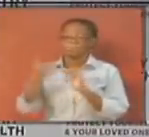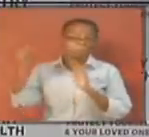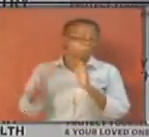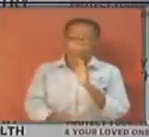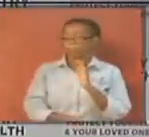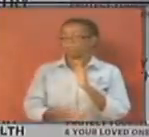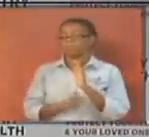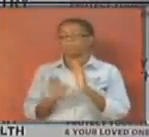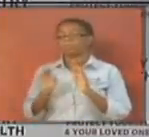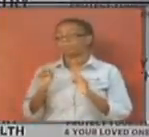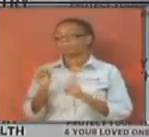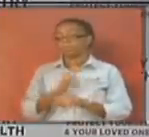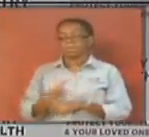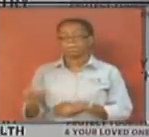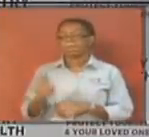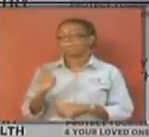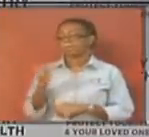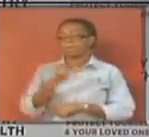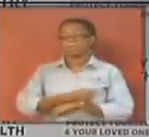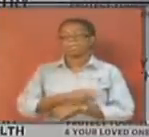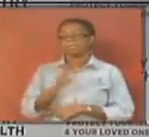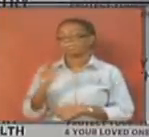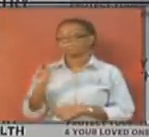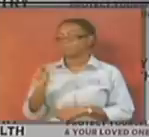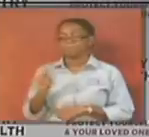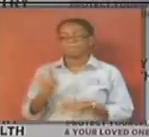2 brief questions, please.